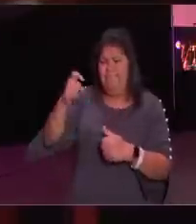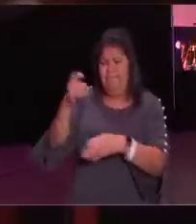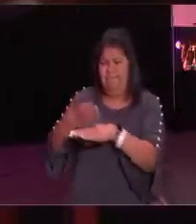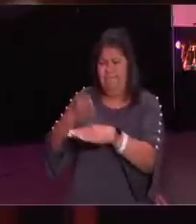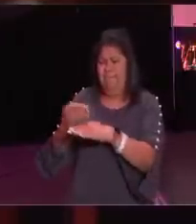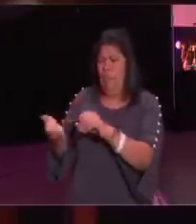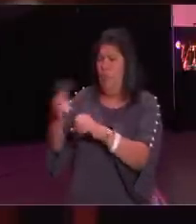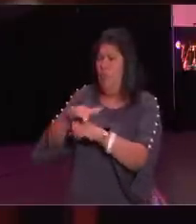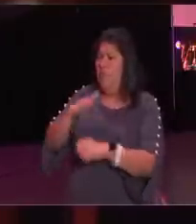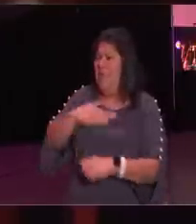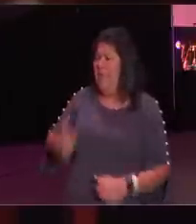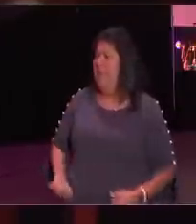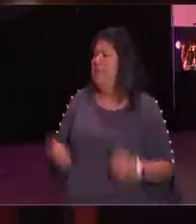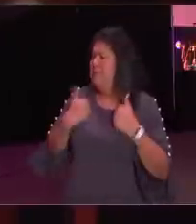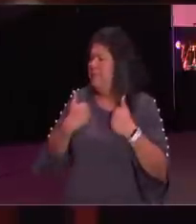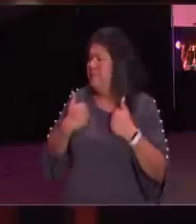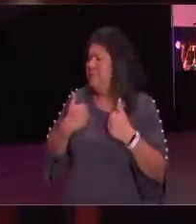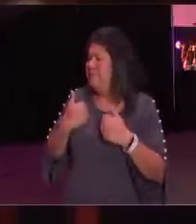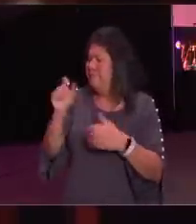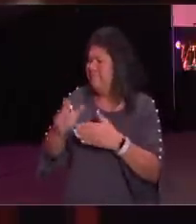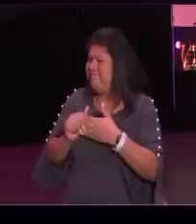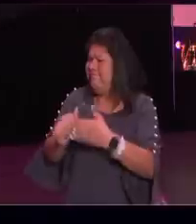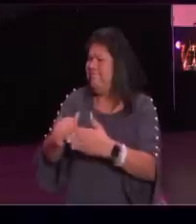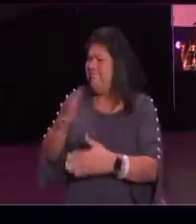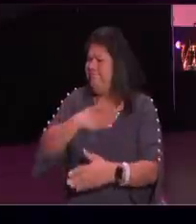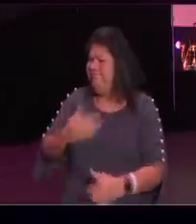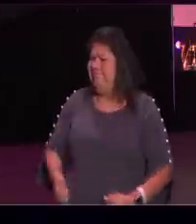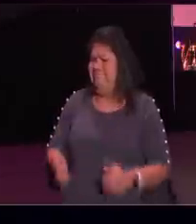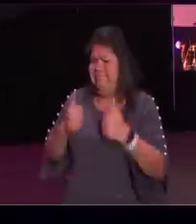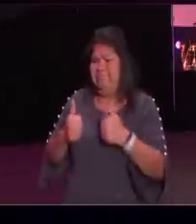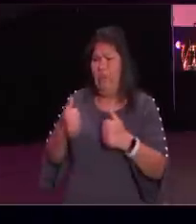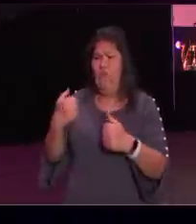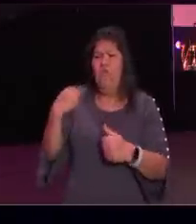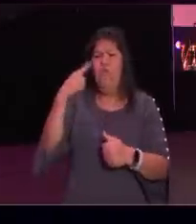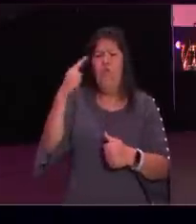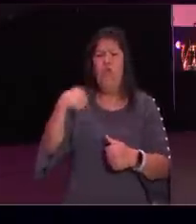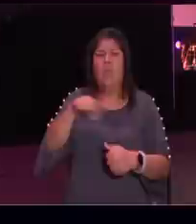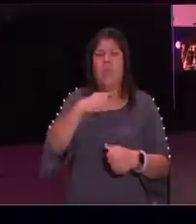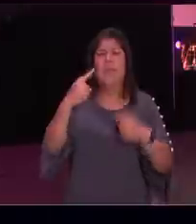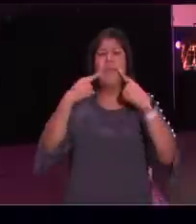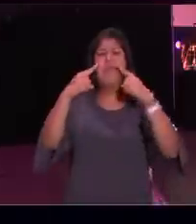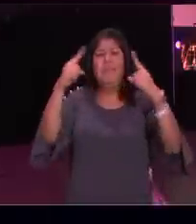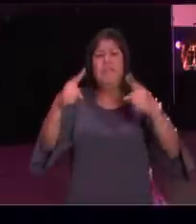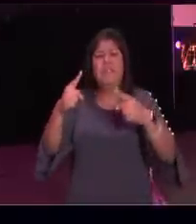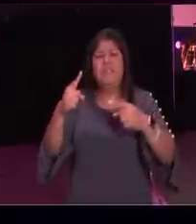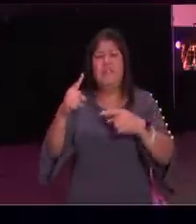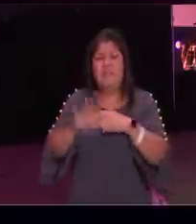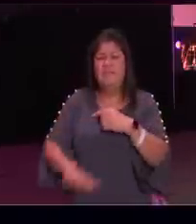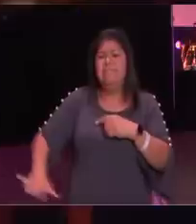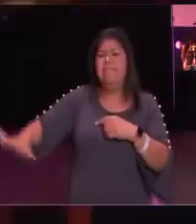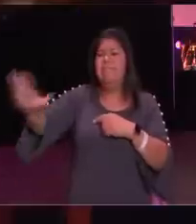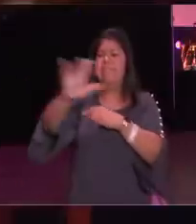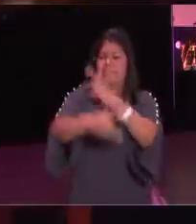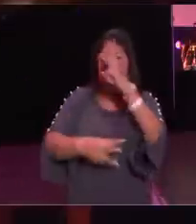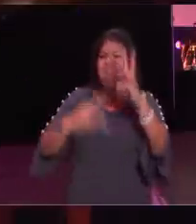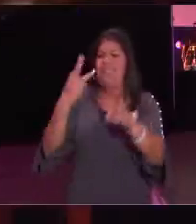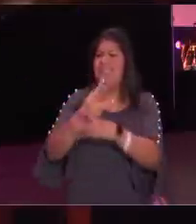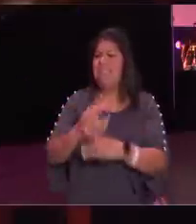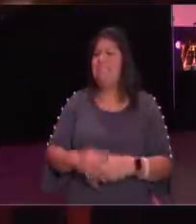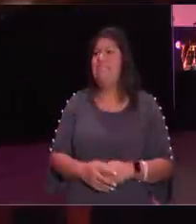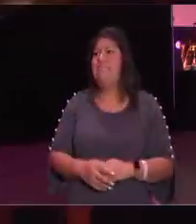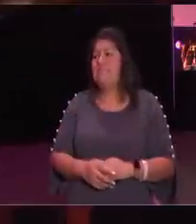a bishop over my life. I need leadership over my life so that we can succeed in the field.